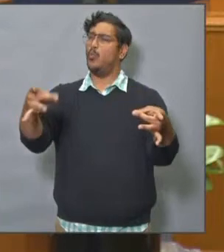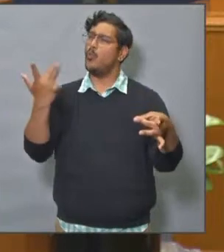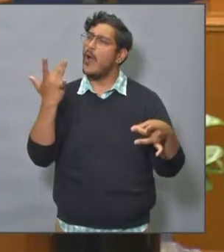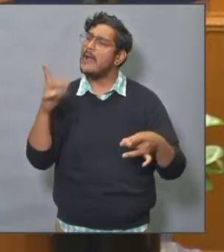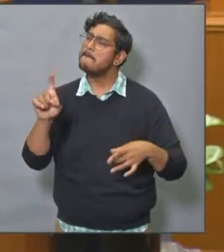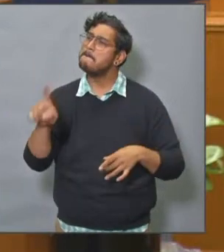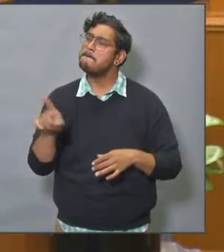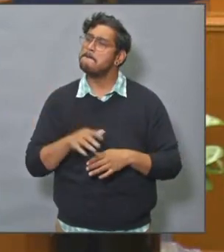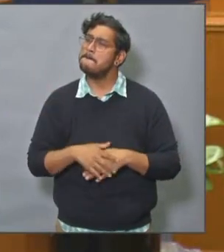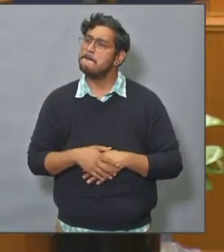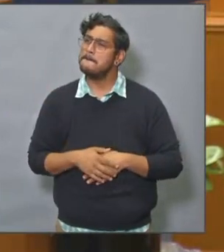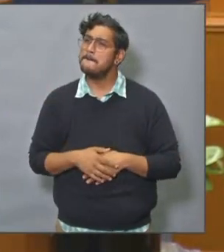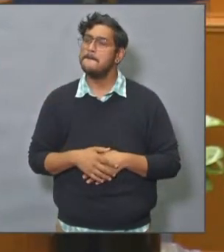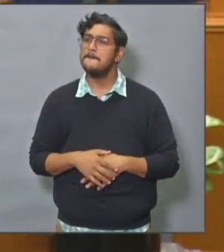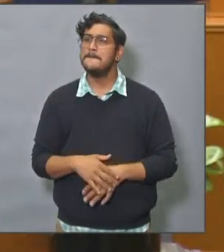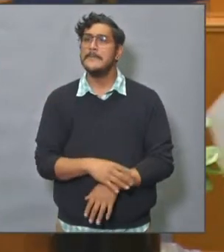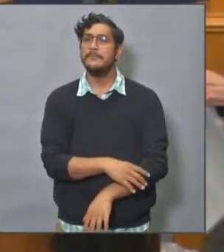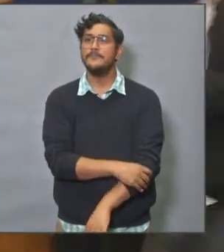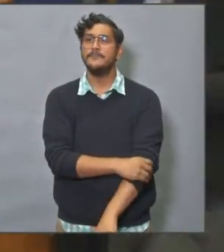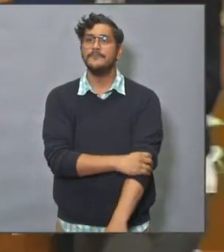Dr.